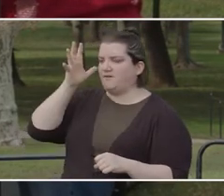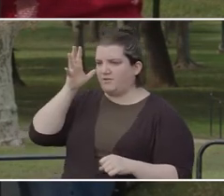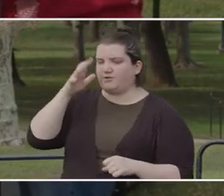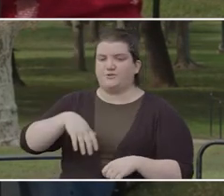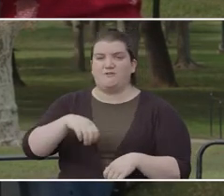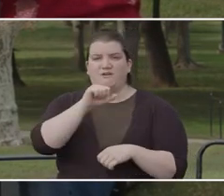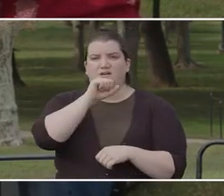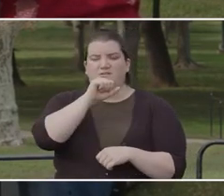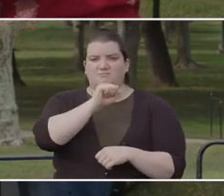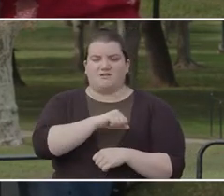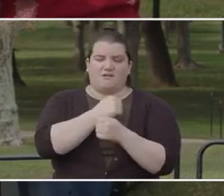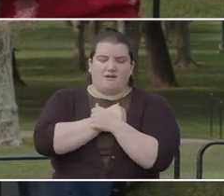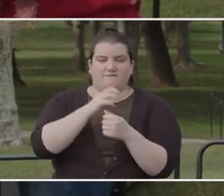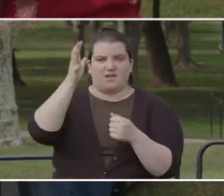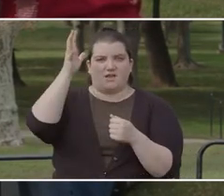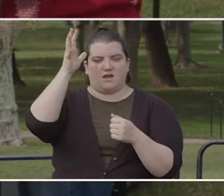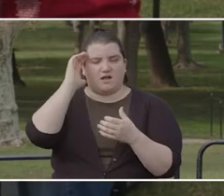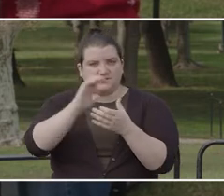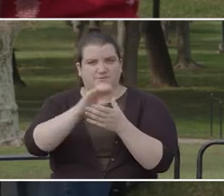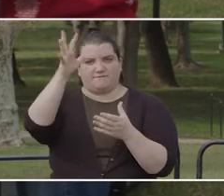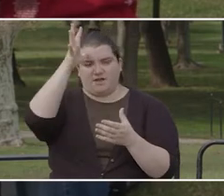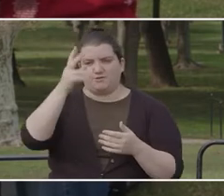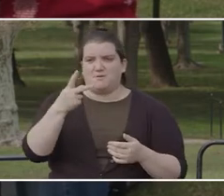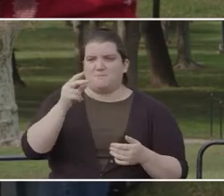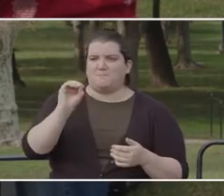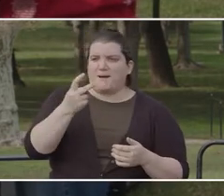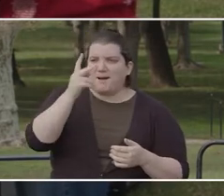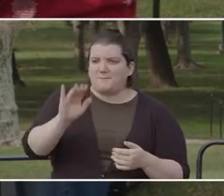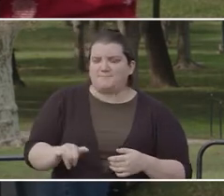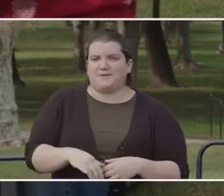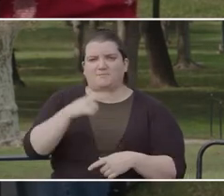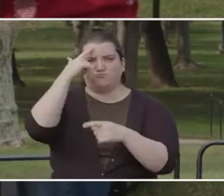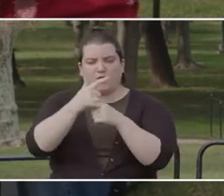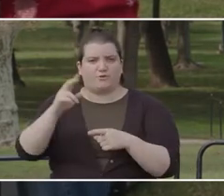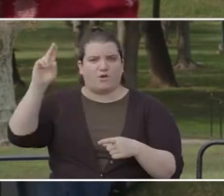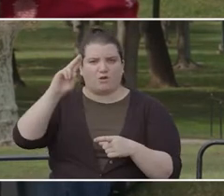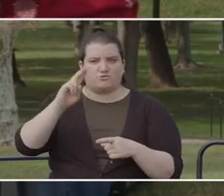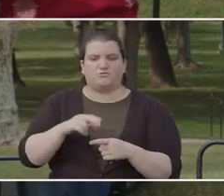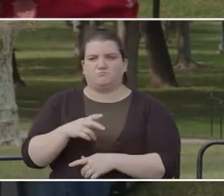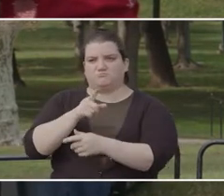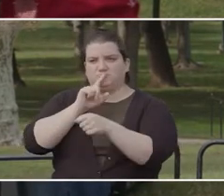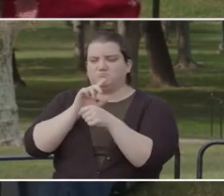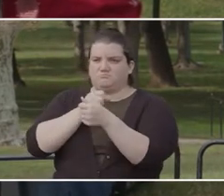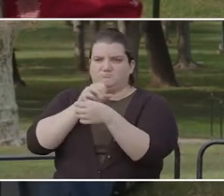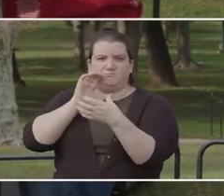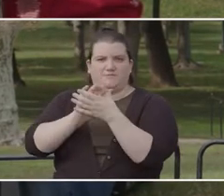father, Poppy, brother, uncle, faithful servant of our Lord and Savior Jesus Christ,